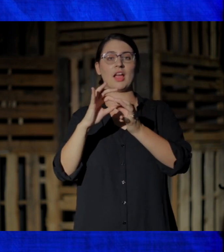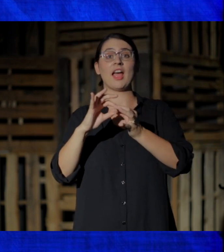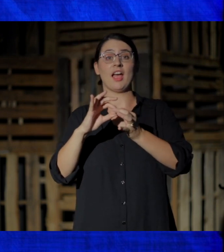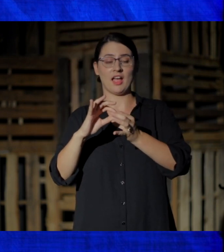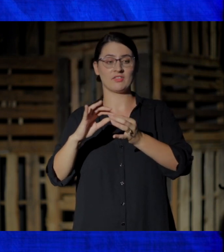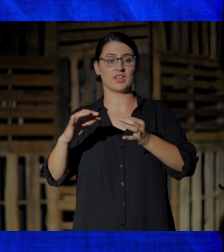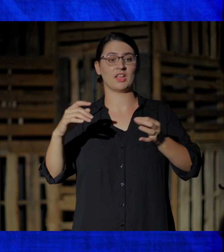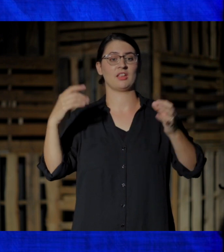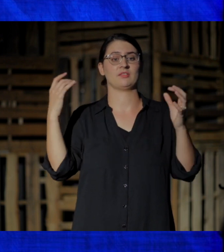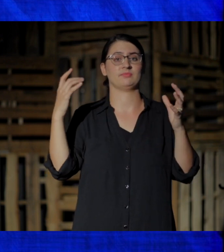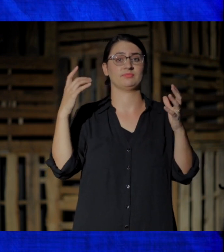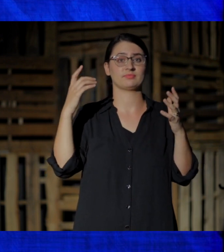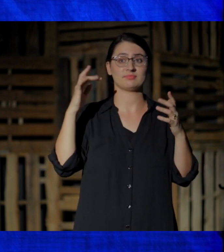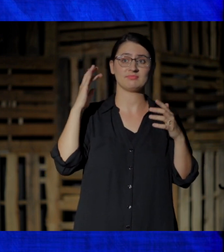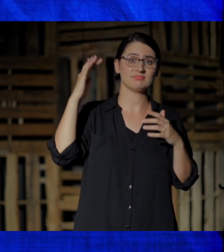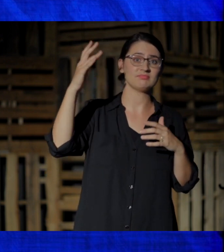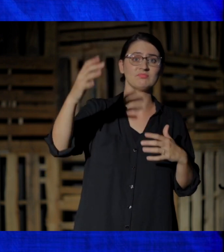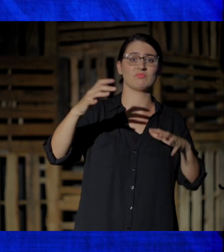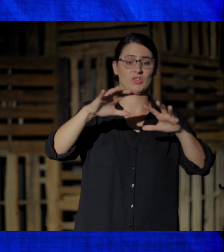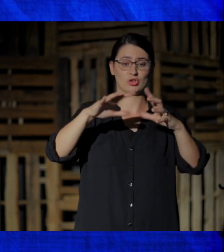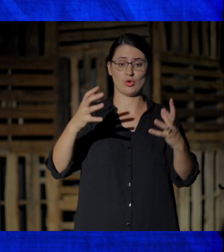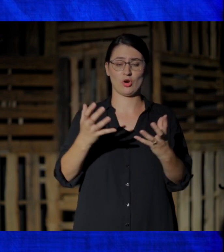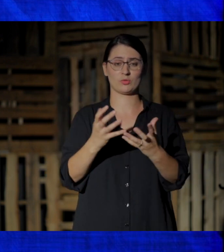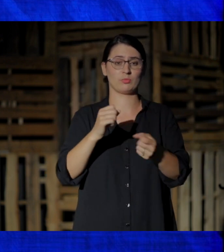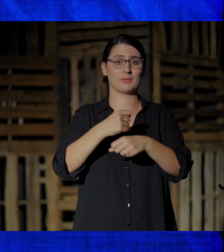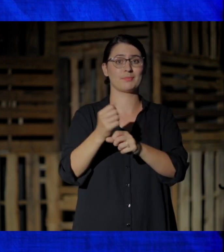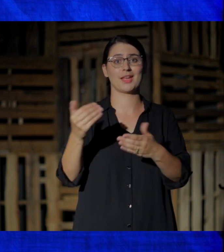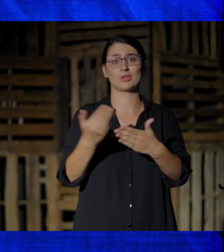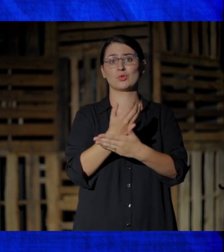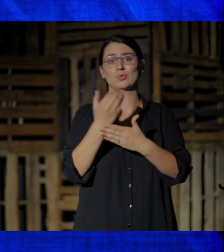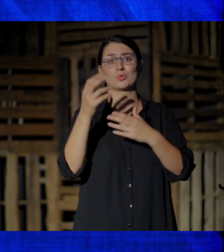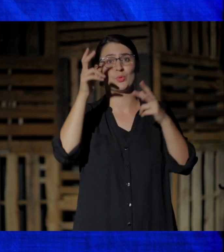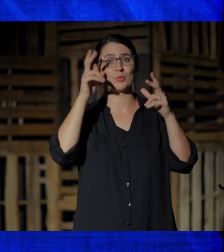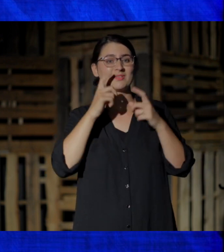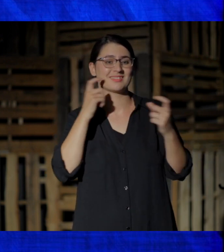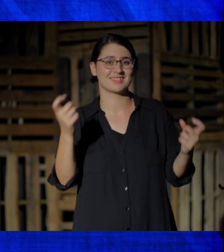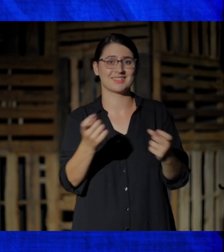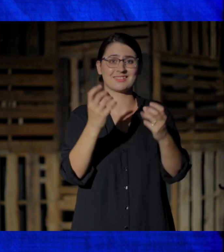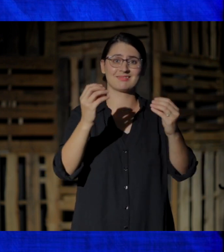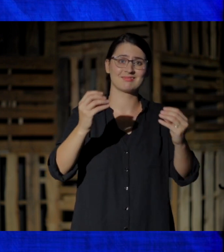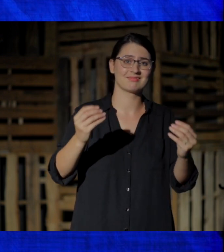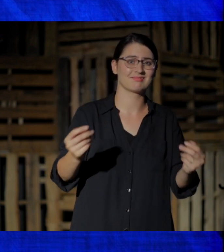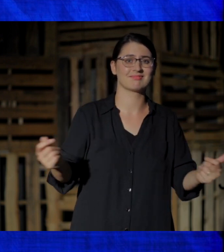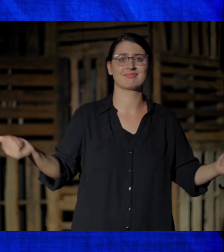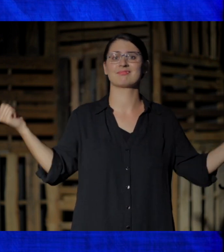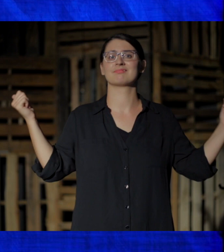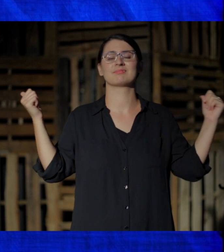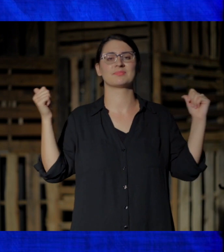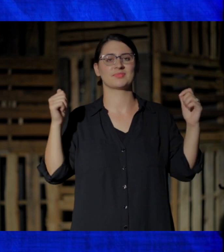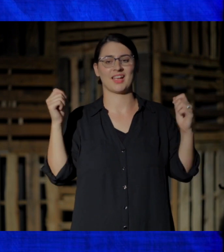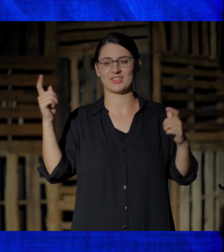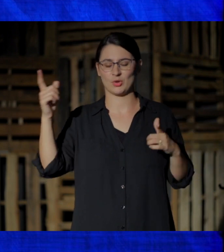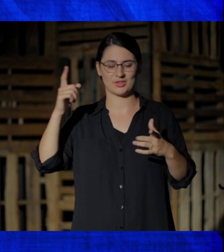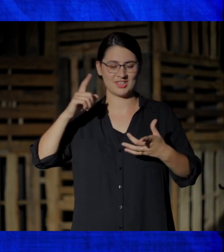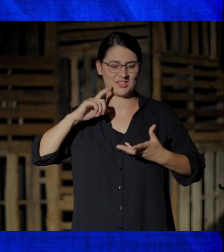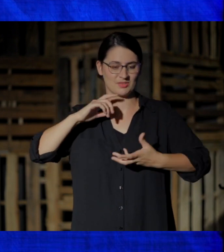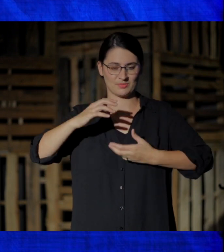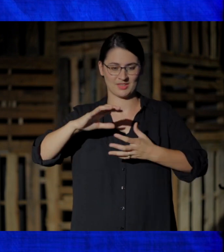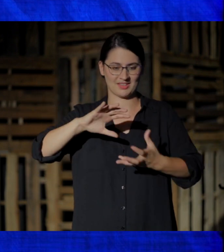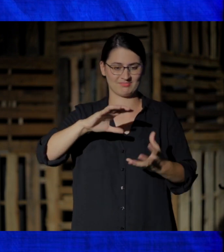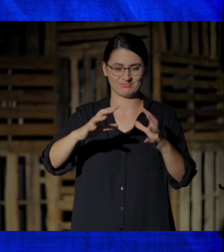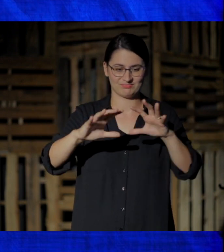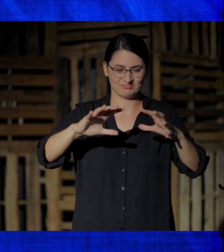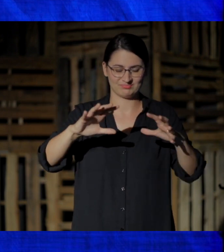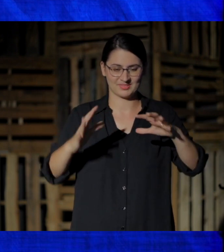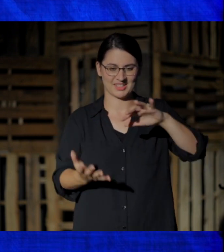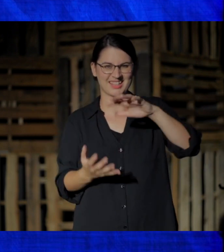gospel is that he is restoring all things. He is making all things new. Our hope is not in some